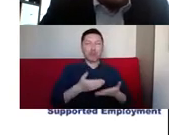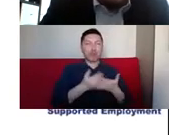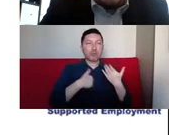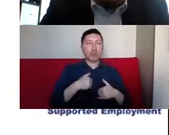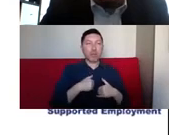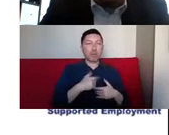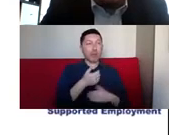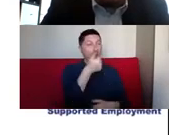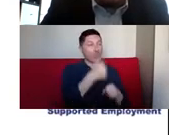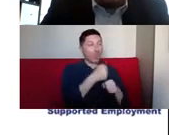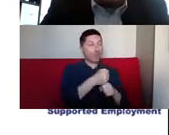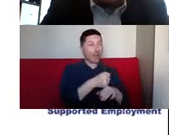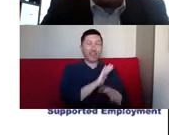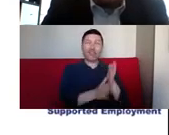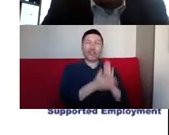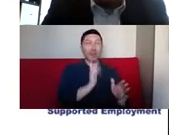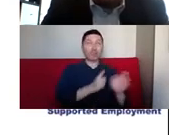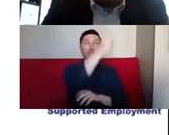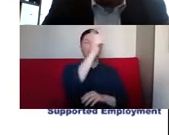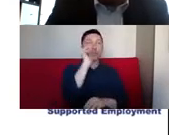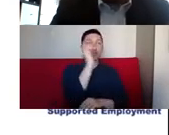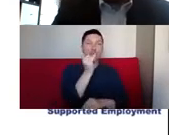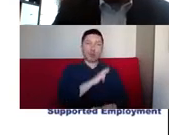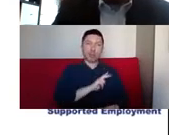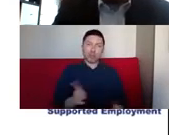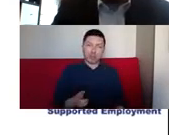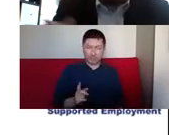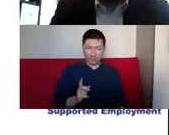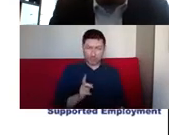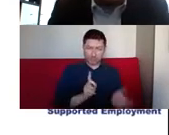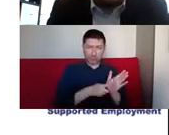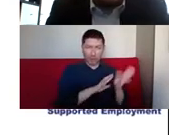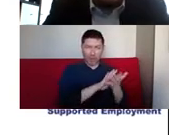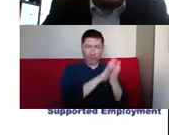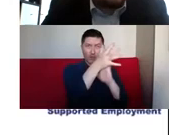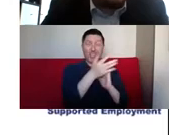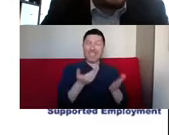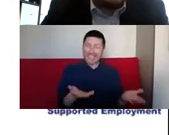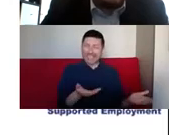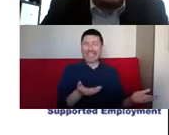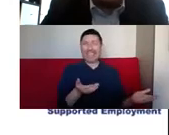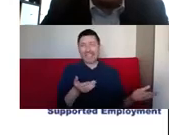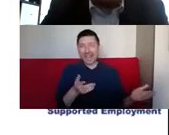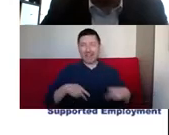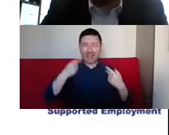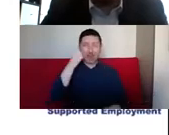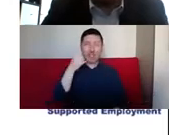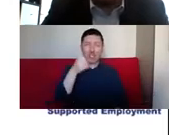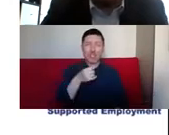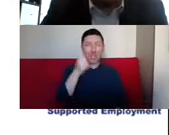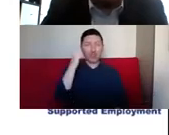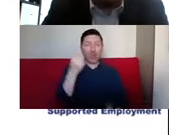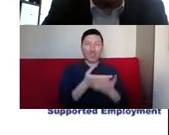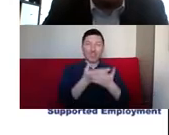in daily life, of course, things are not as easy as it may seem listening to what I just said. Anyhow,